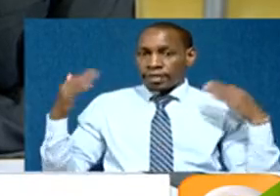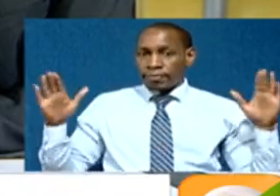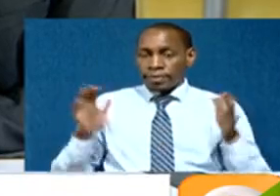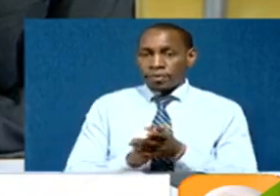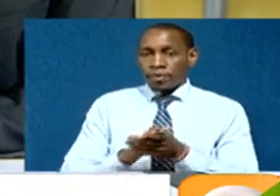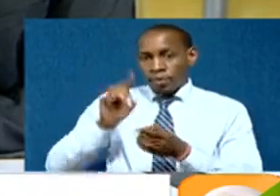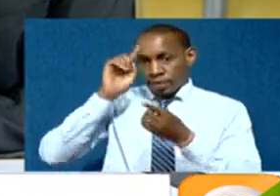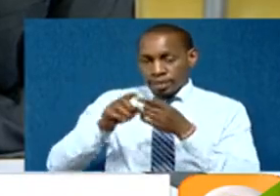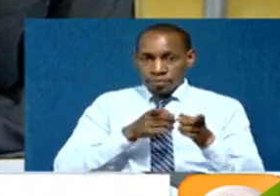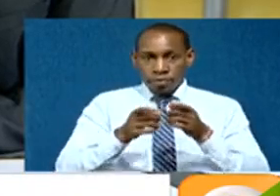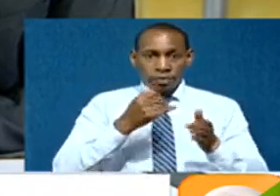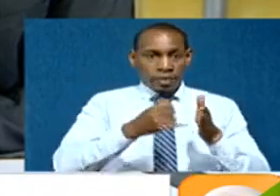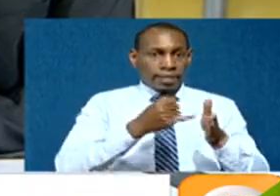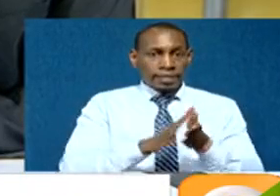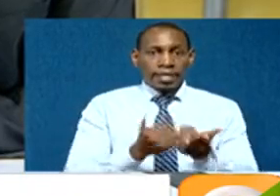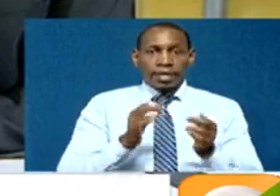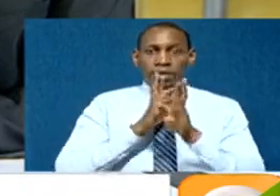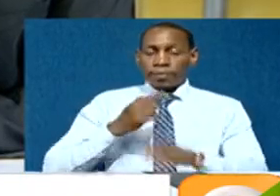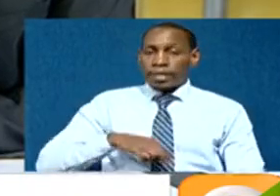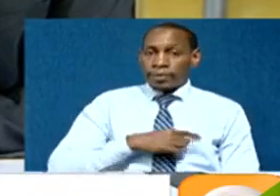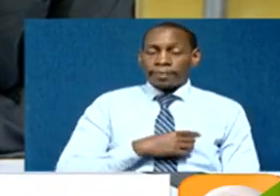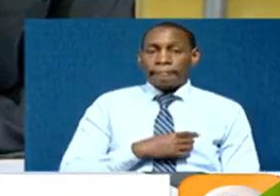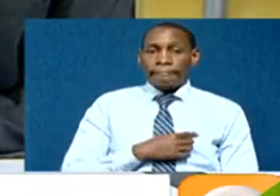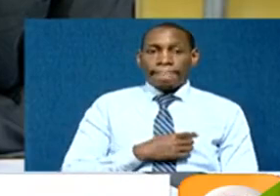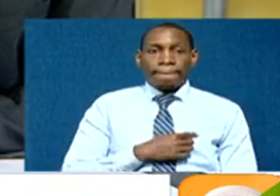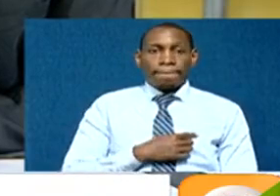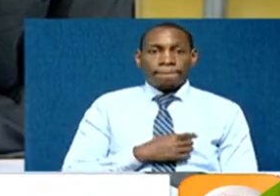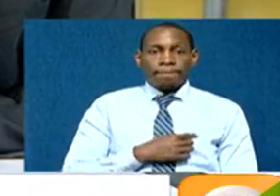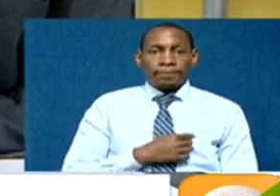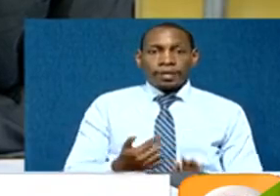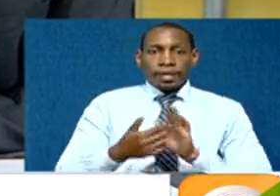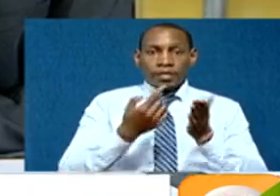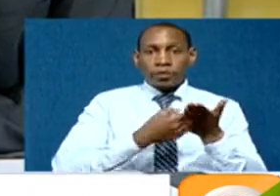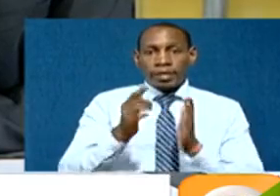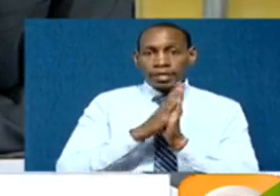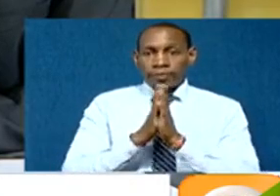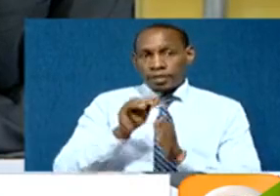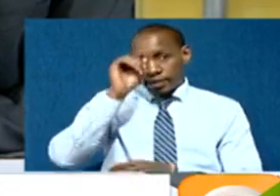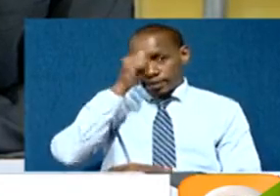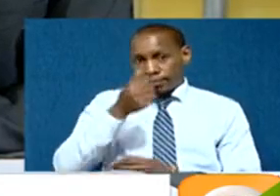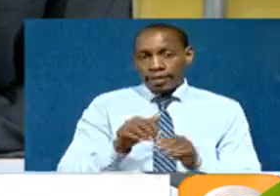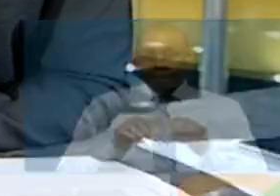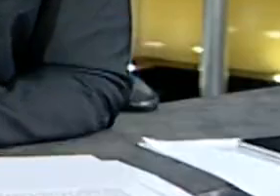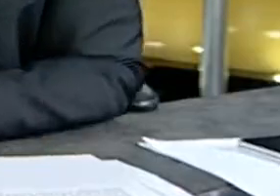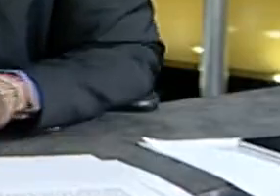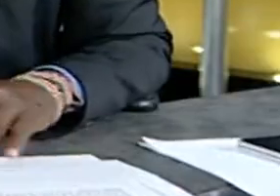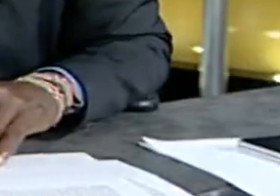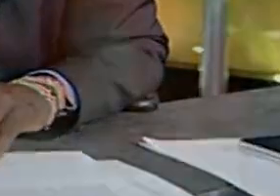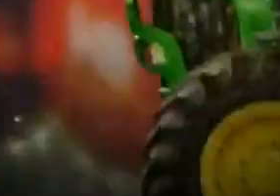in the poultry industry. Is our very own Denis Otieno with this week's Smart Farm.